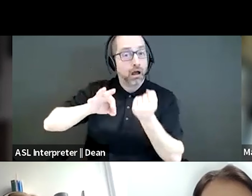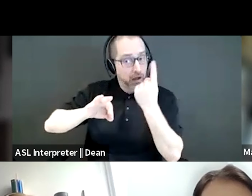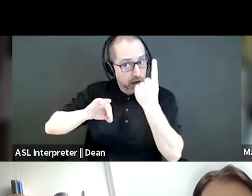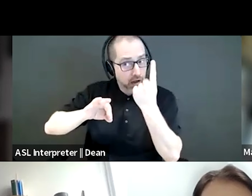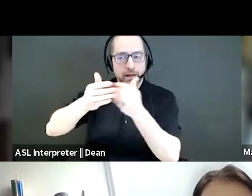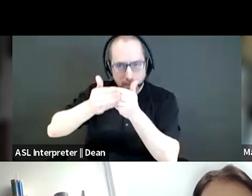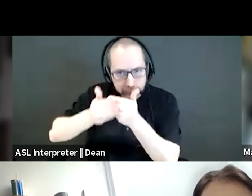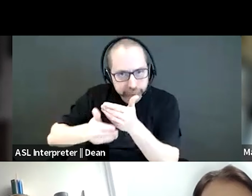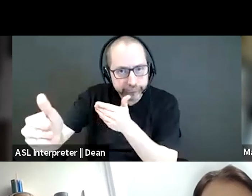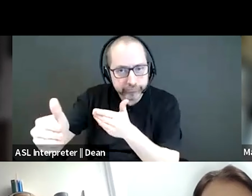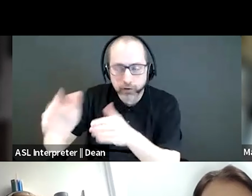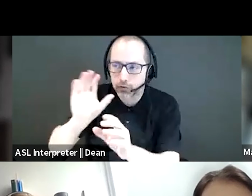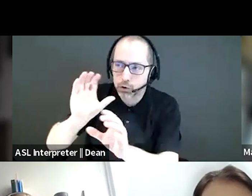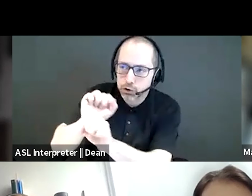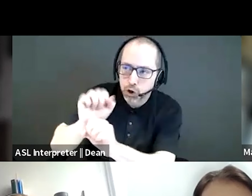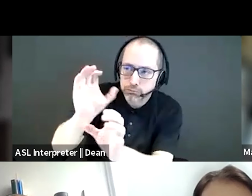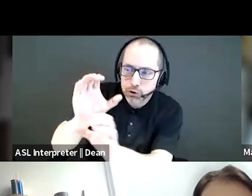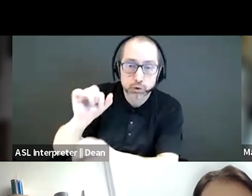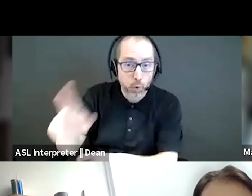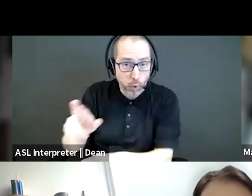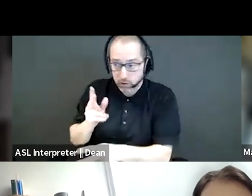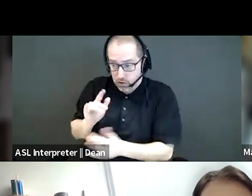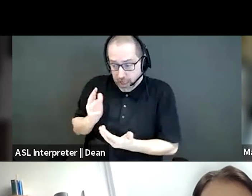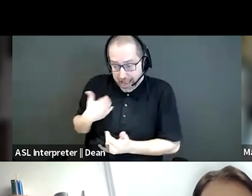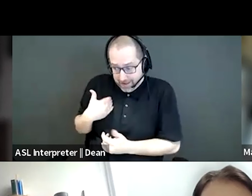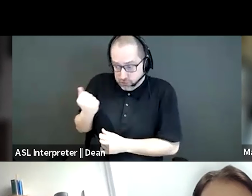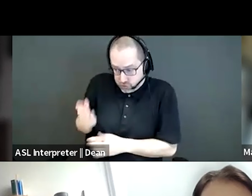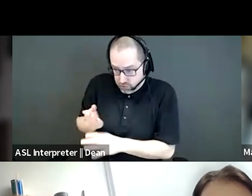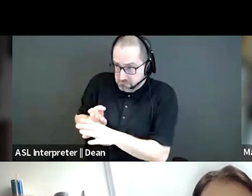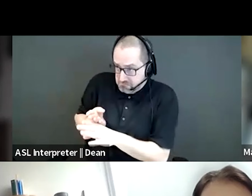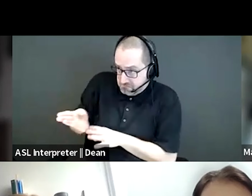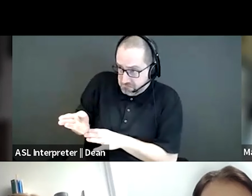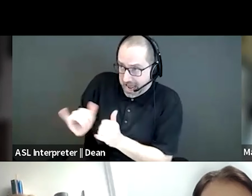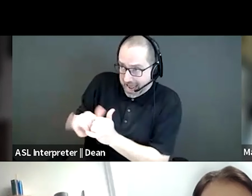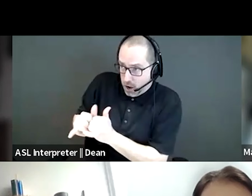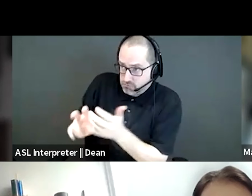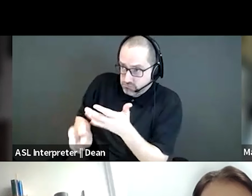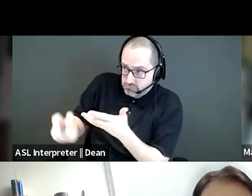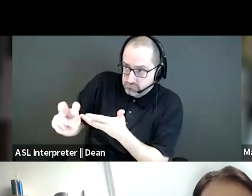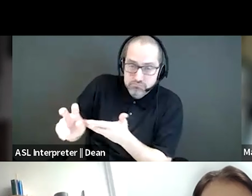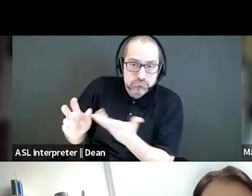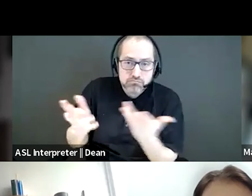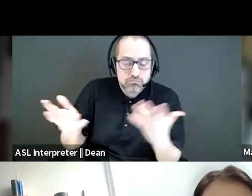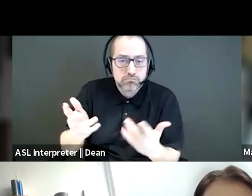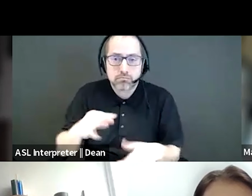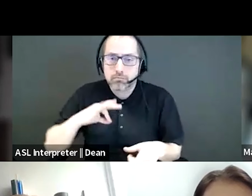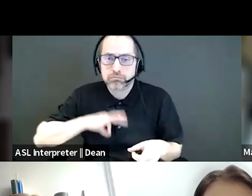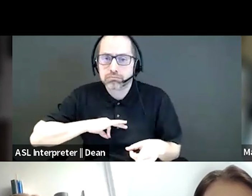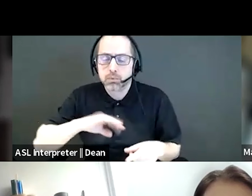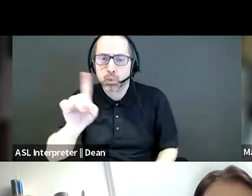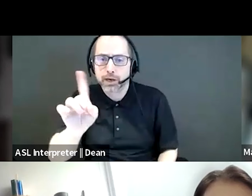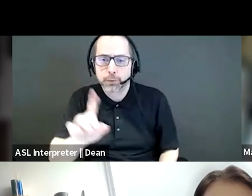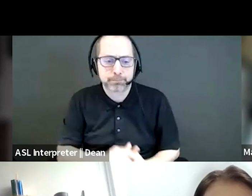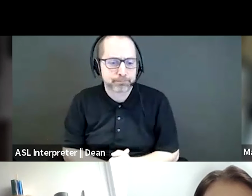just job search. It may help us in our career as well. So let's start with you, Elizabeth, and then over to Camila. For